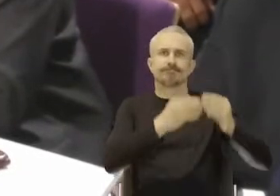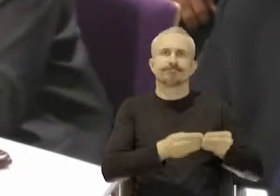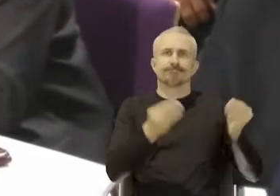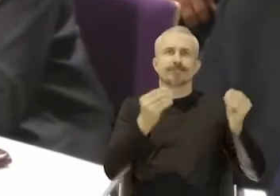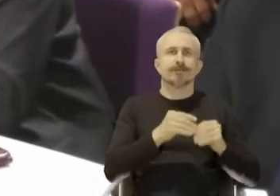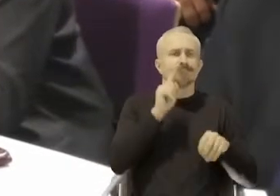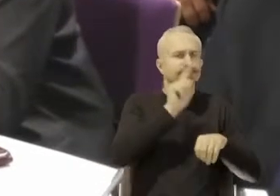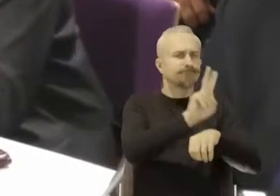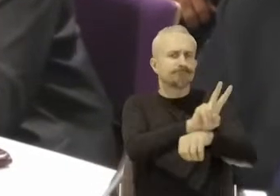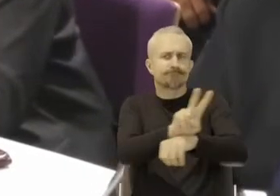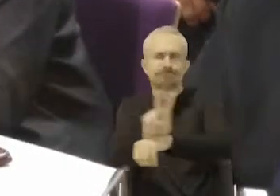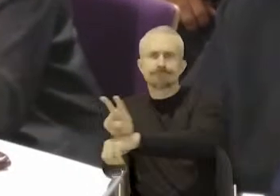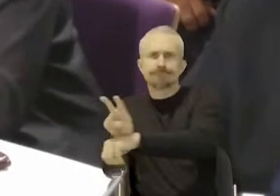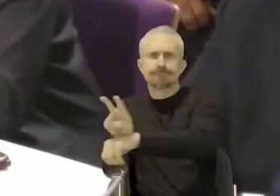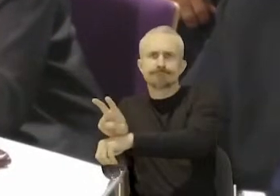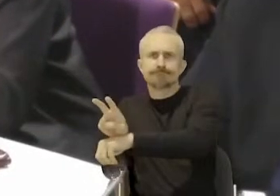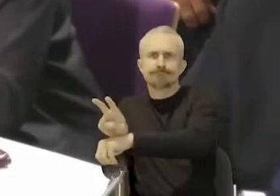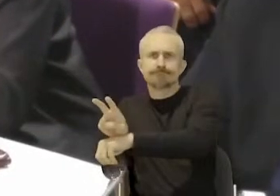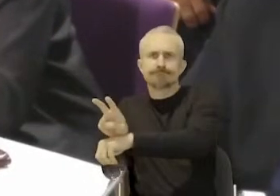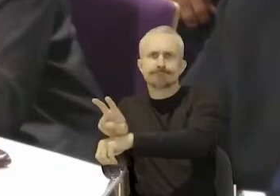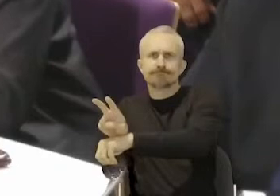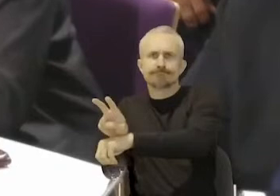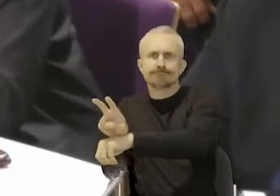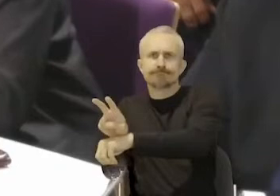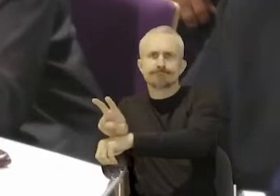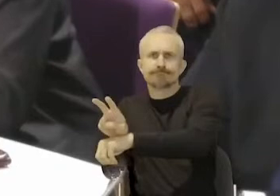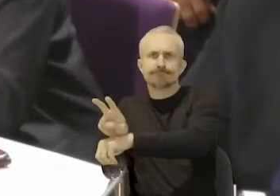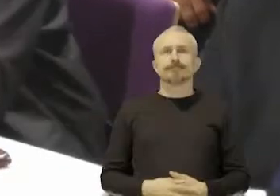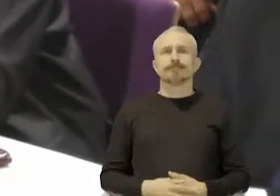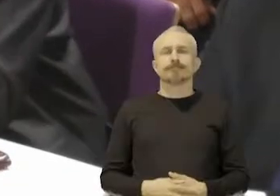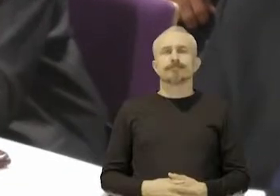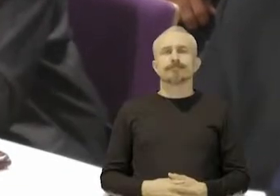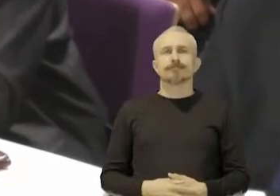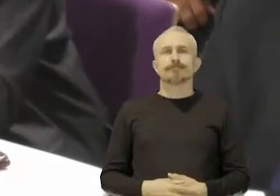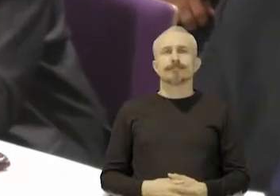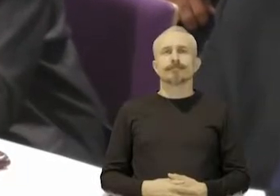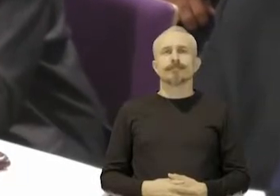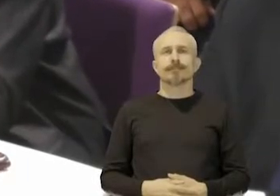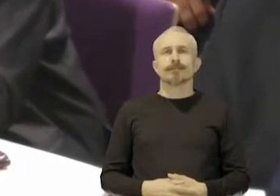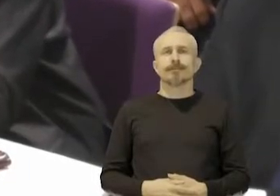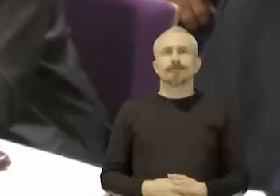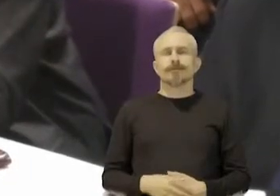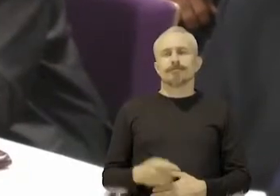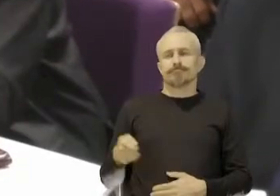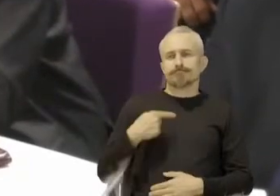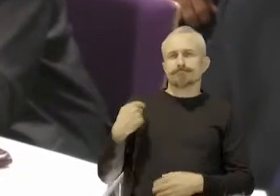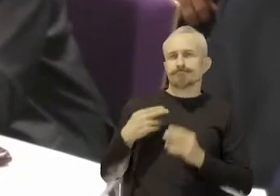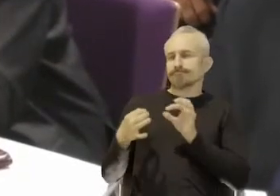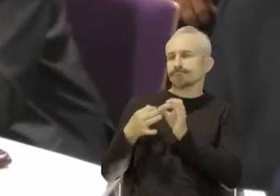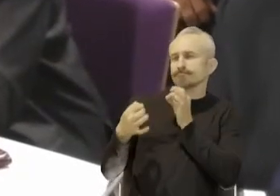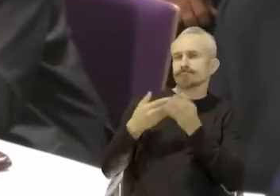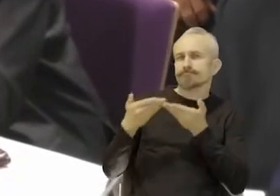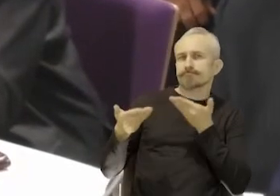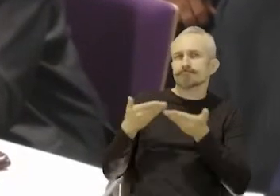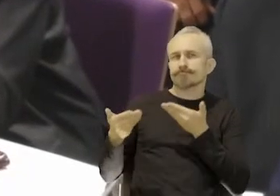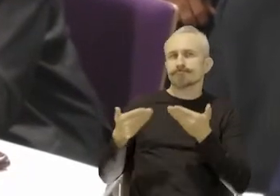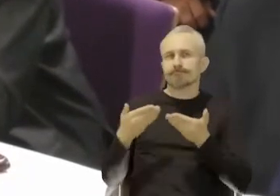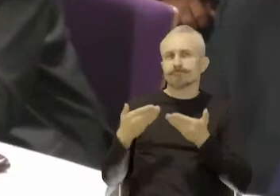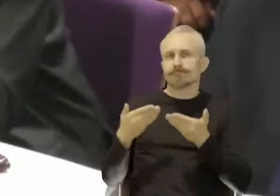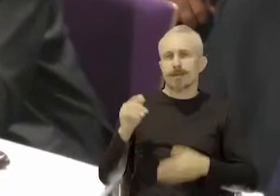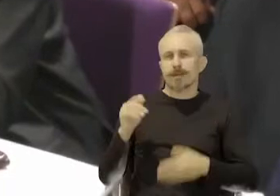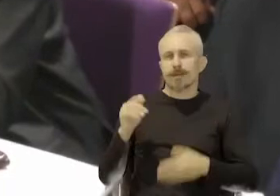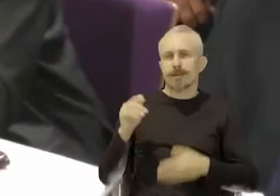come to the World Urban Forum today to benchmark from the best, because this room is